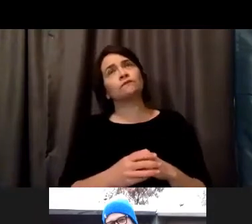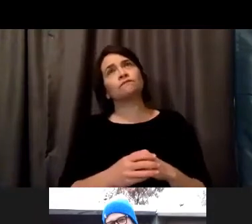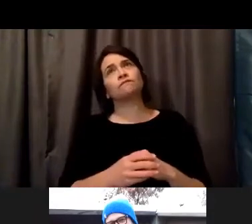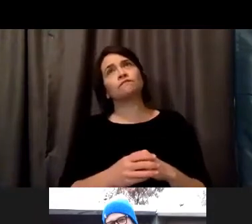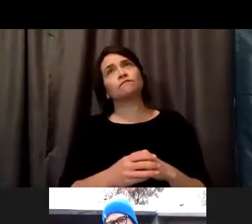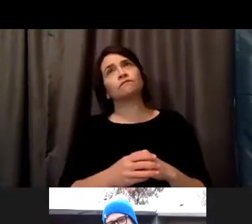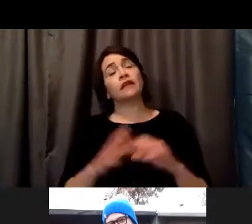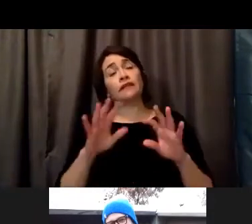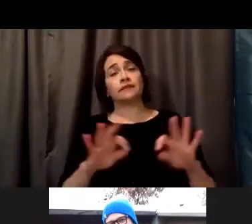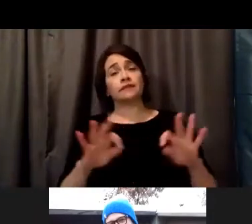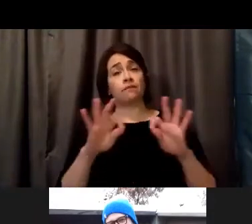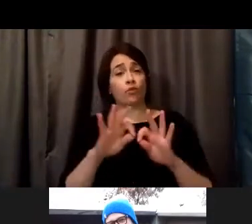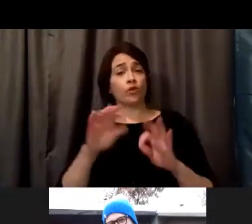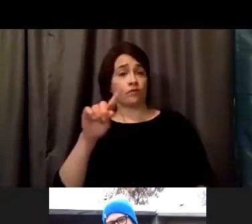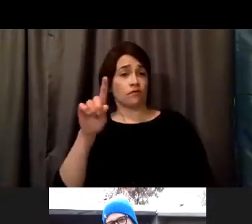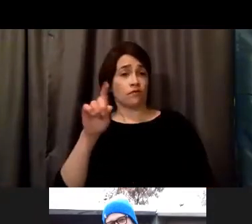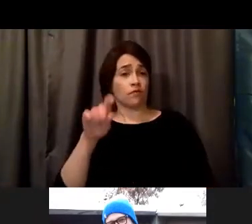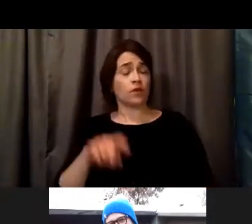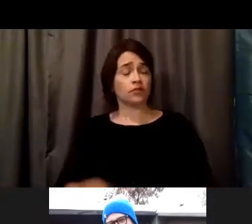important question.